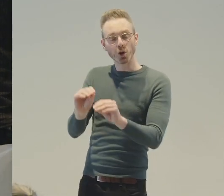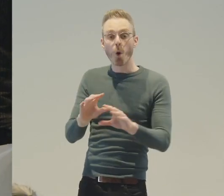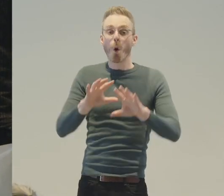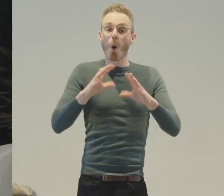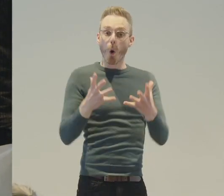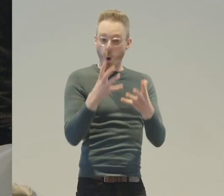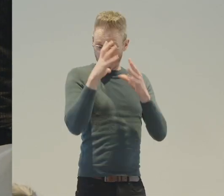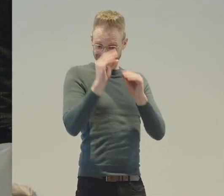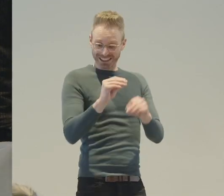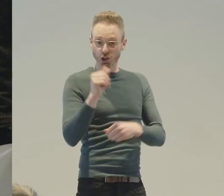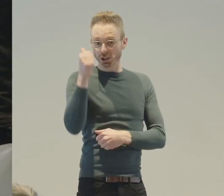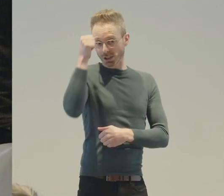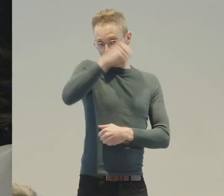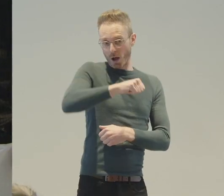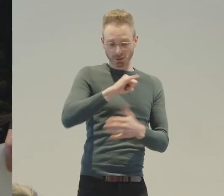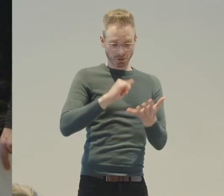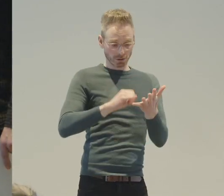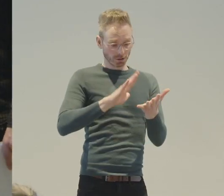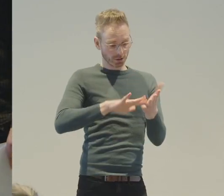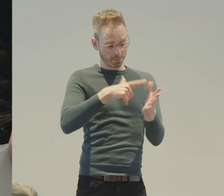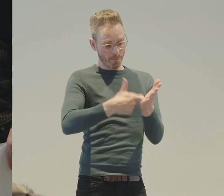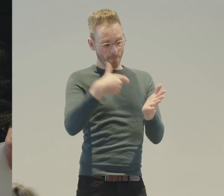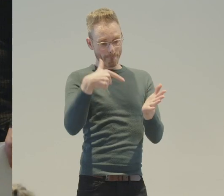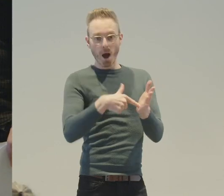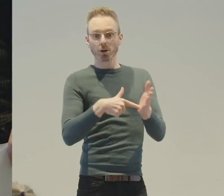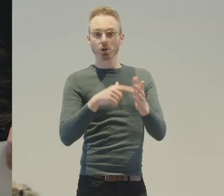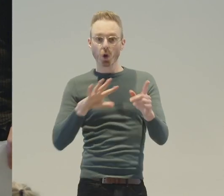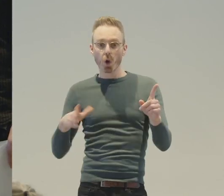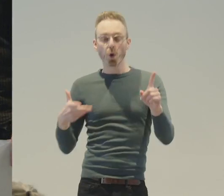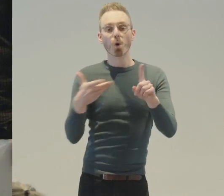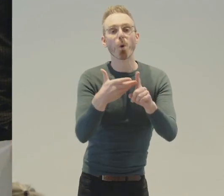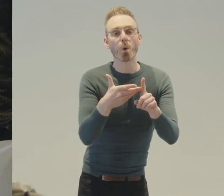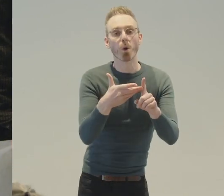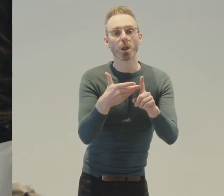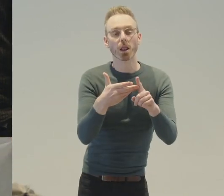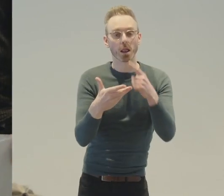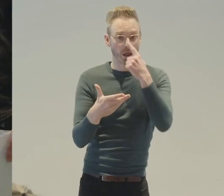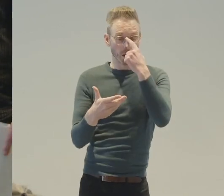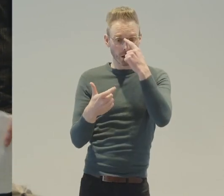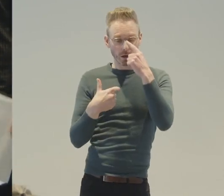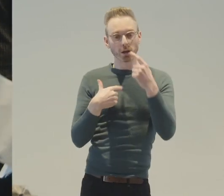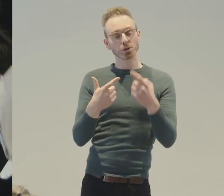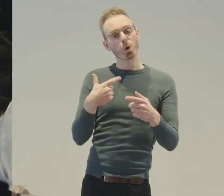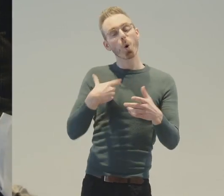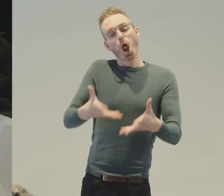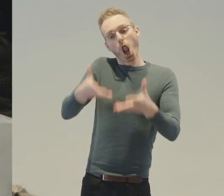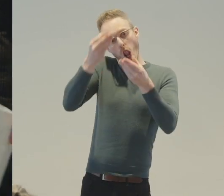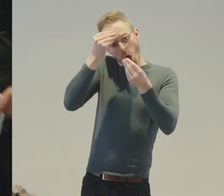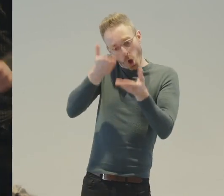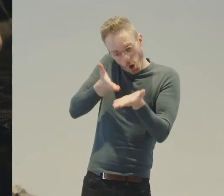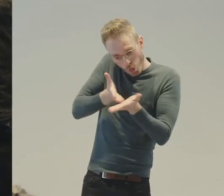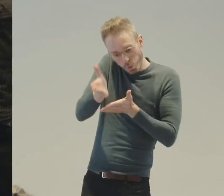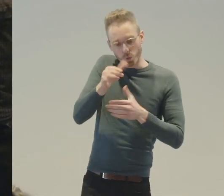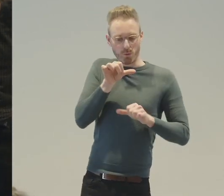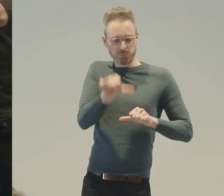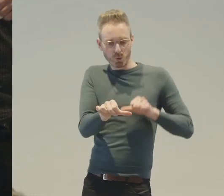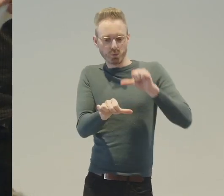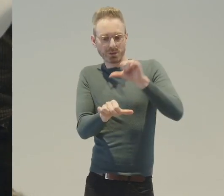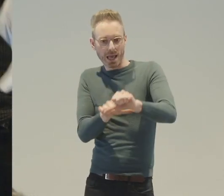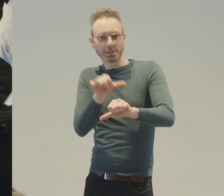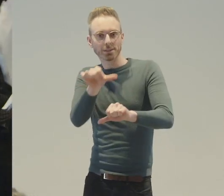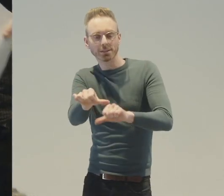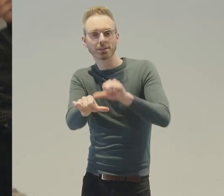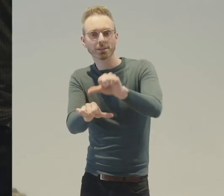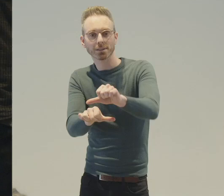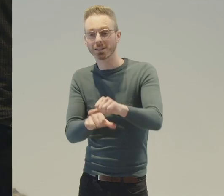of lengthy process. Exactly. So we were kind of looking at small wins and kind of the stages that people